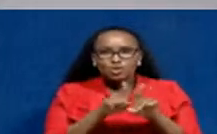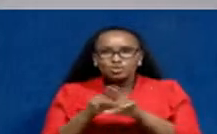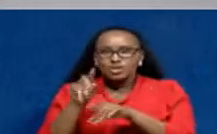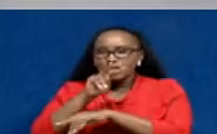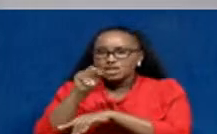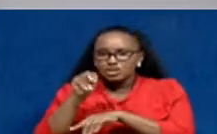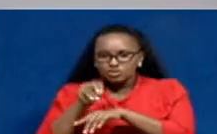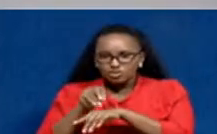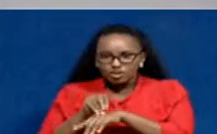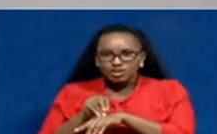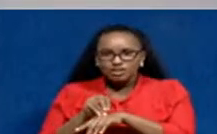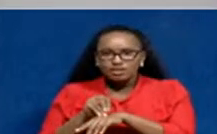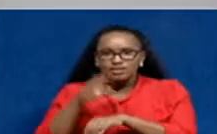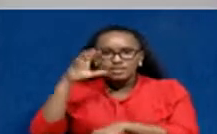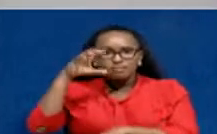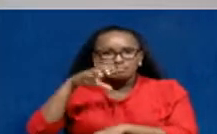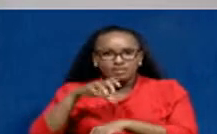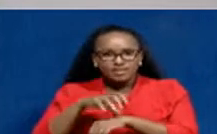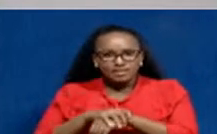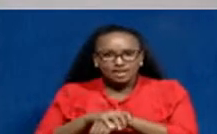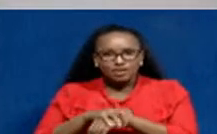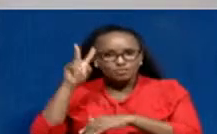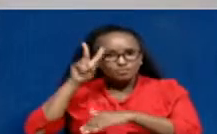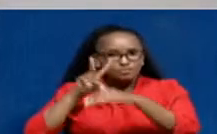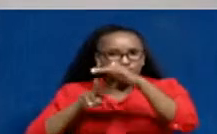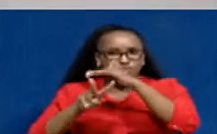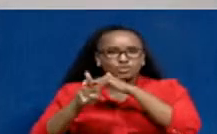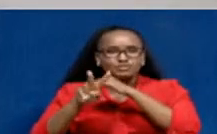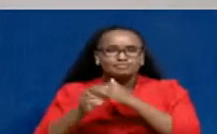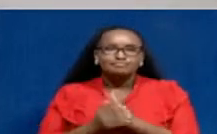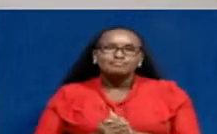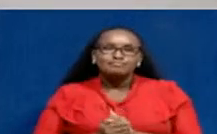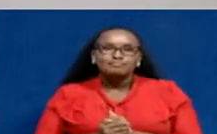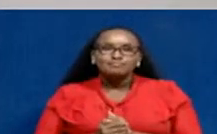nations are founded on visions.